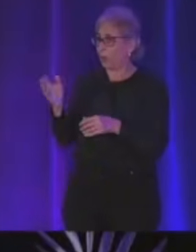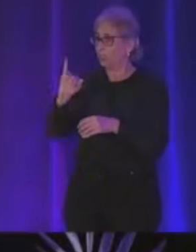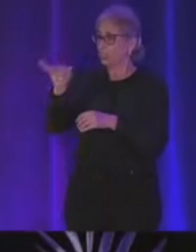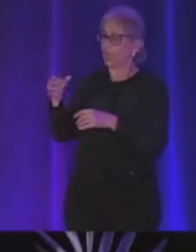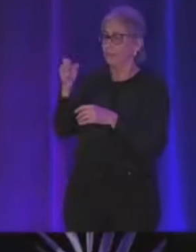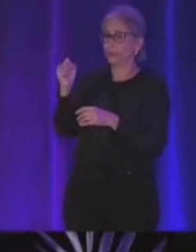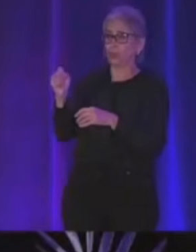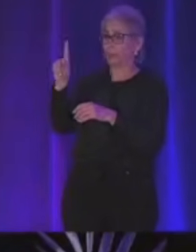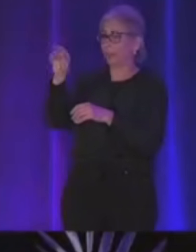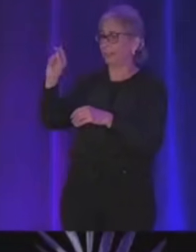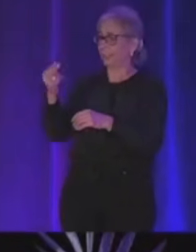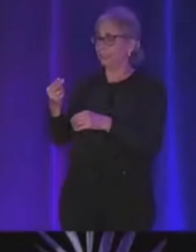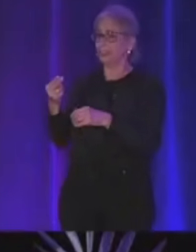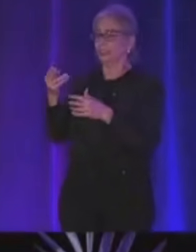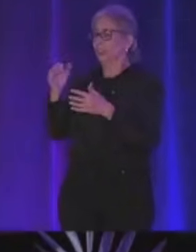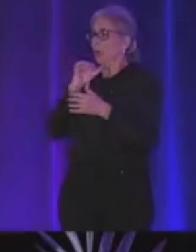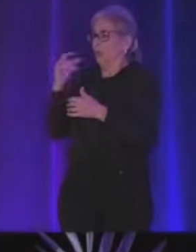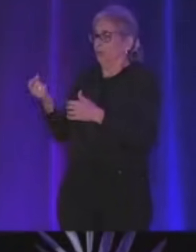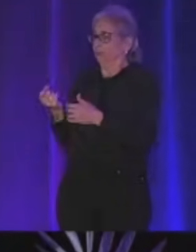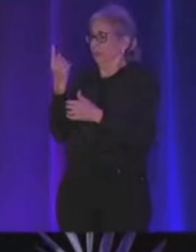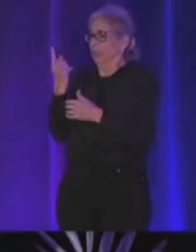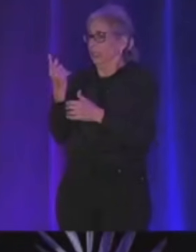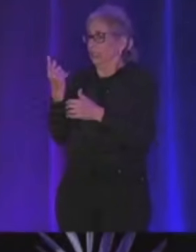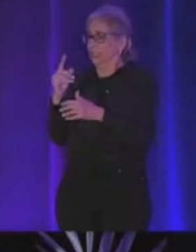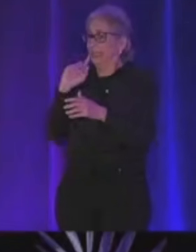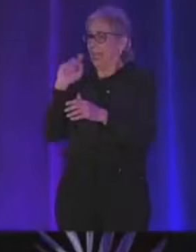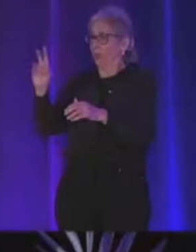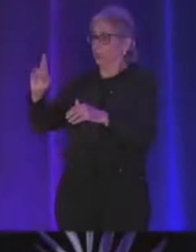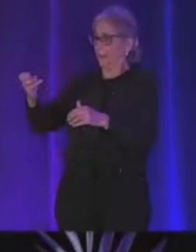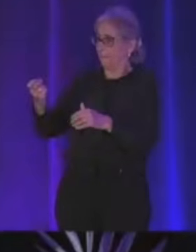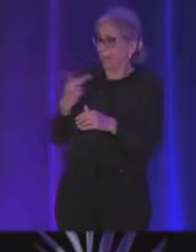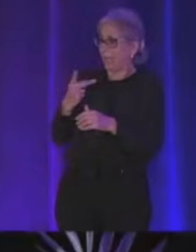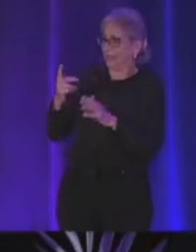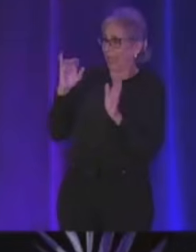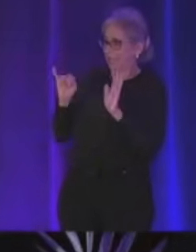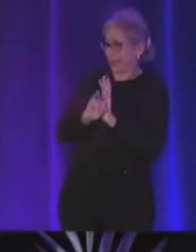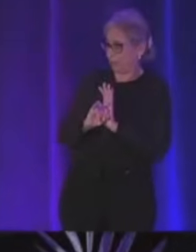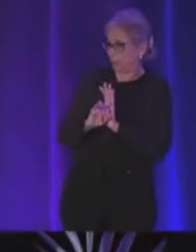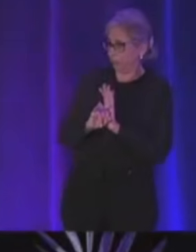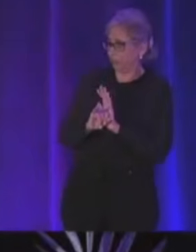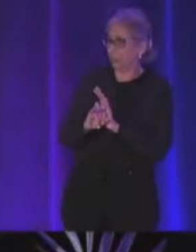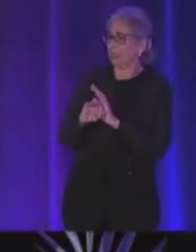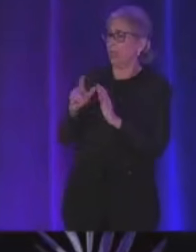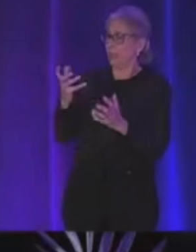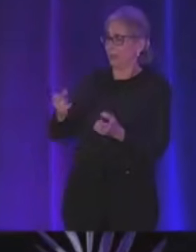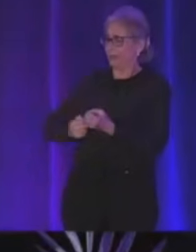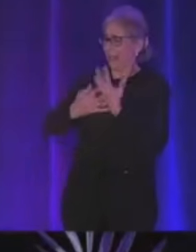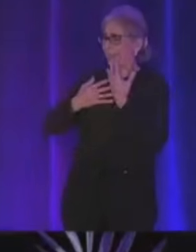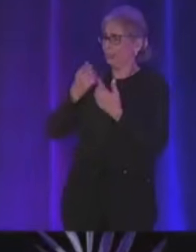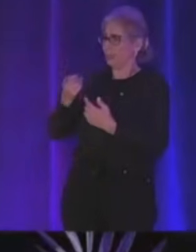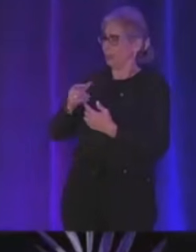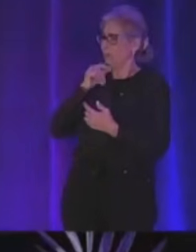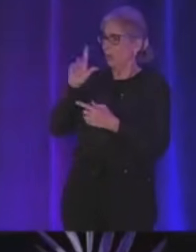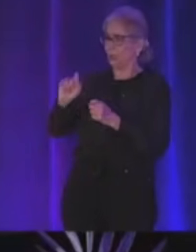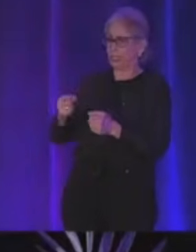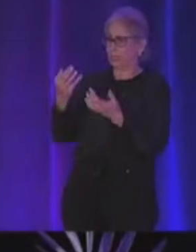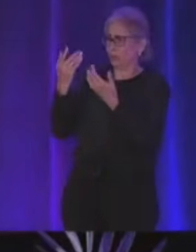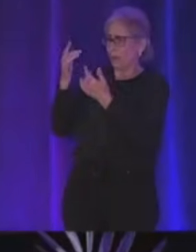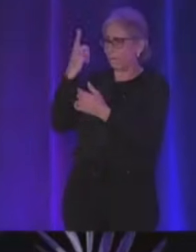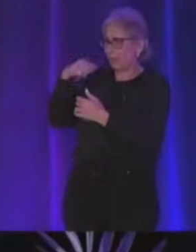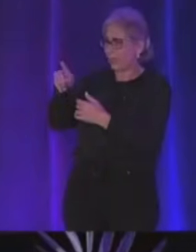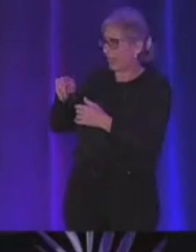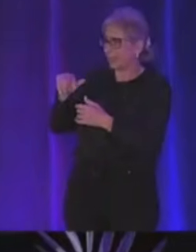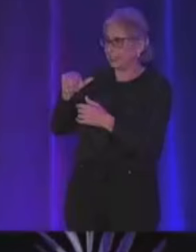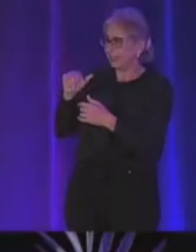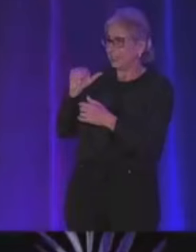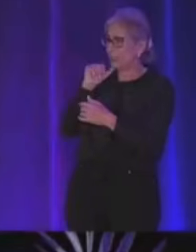linters to know that console.log does not return a venable, a promise. But our lint rule would yell at you and say, hey, you don't need to await that. That does nothing. It